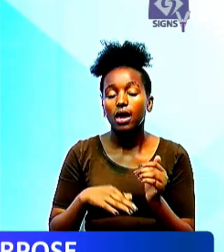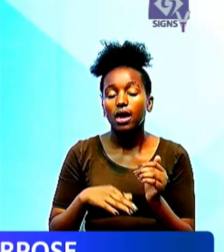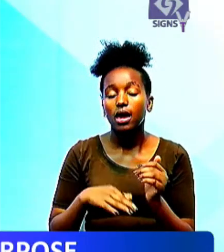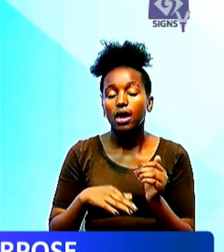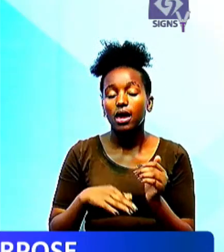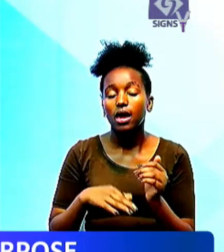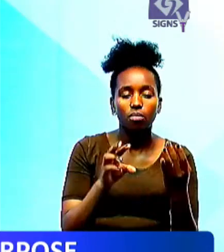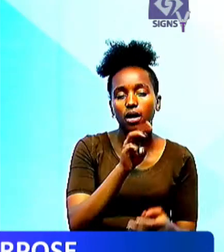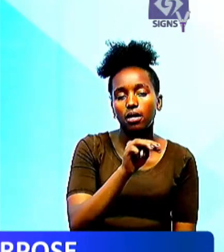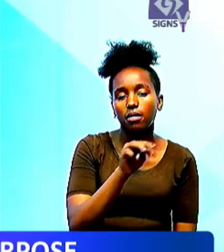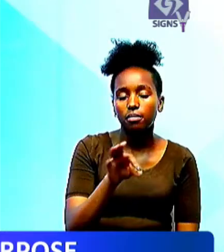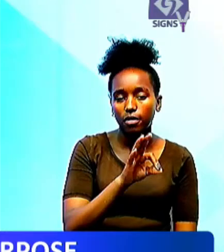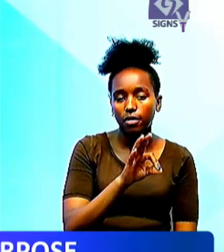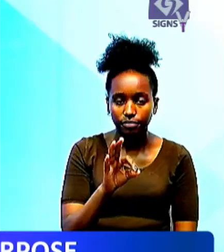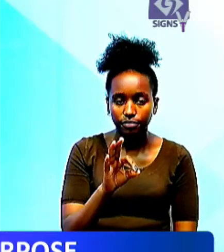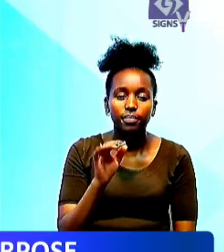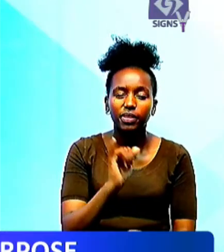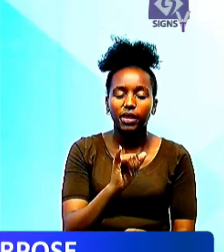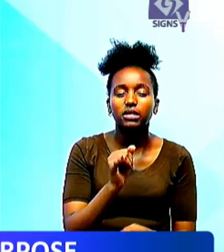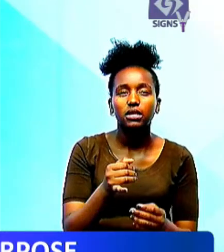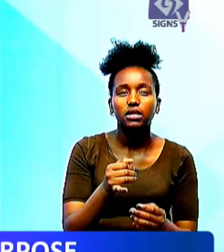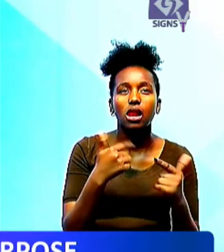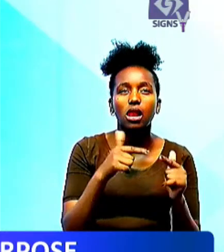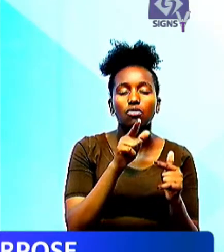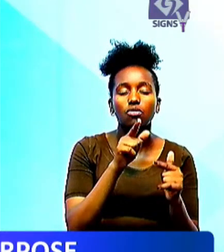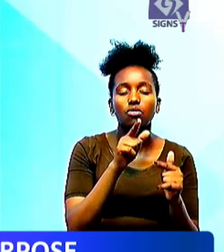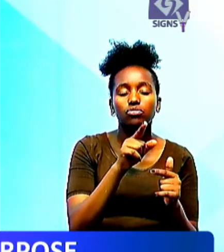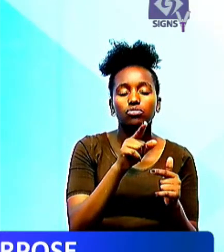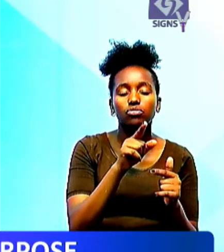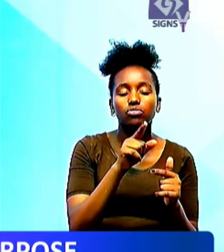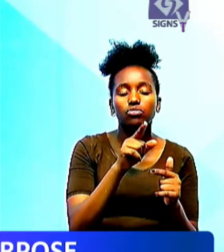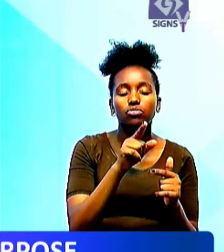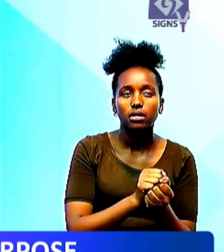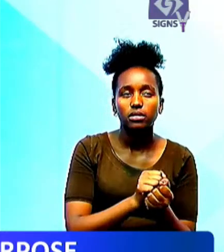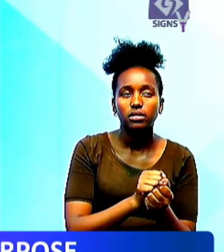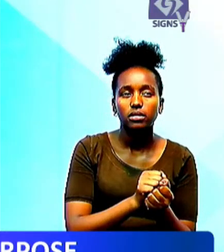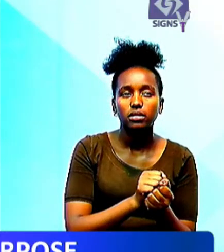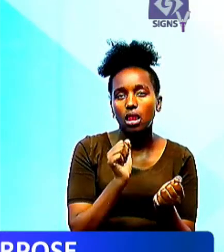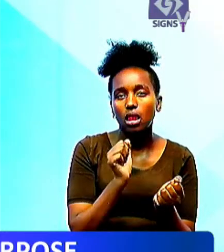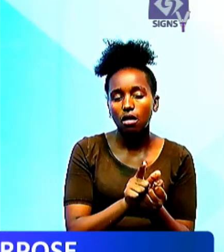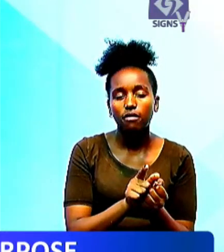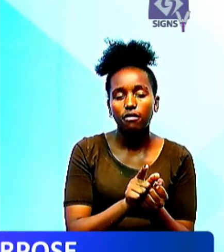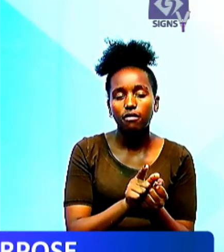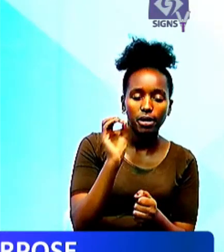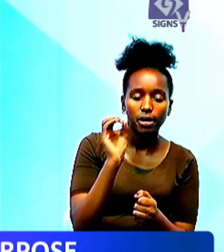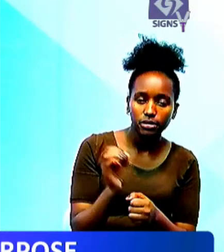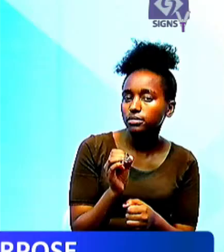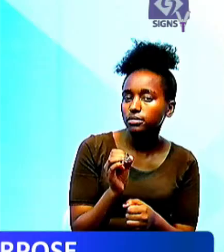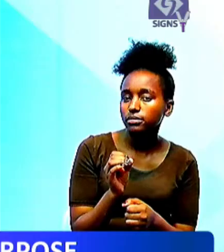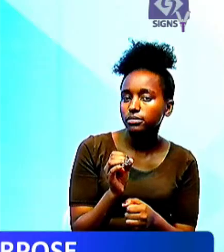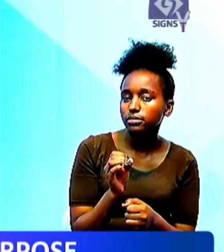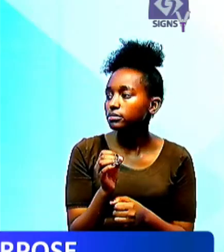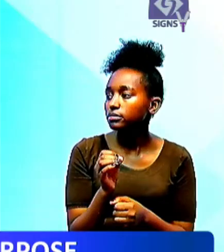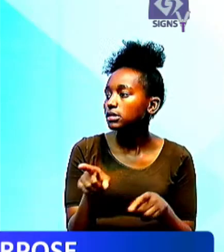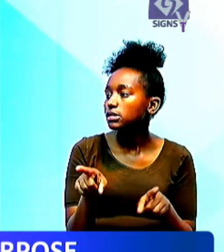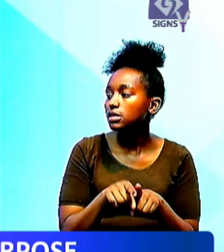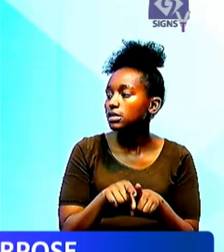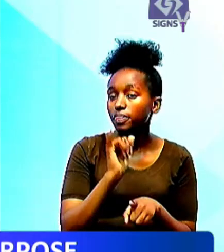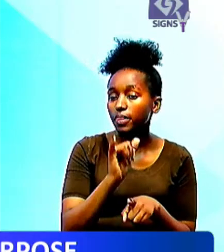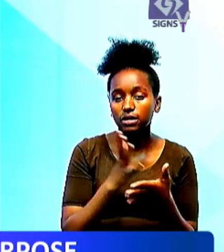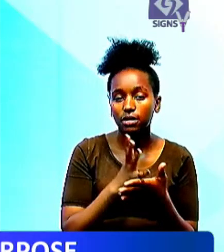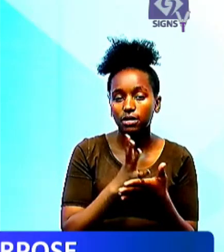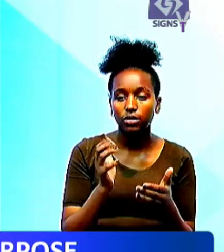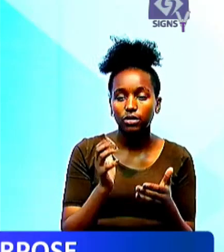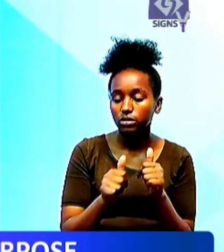market fund. Money market fund will give you between 11 to 12%, currently between 10 to 11%, has a compounding interest. One of the things